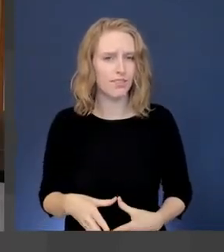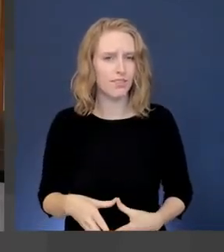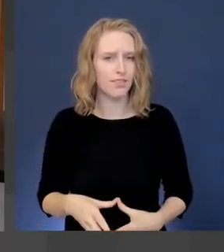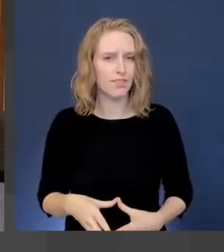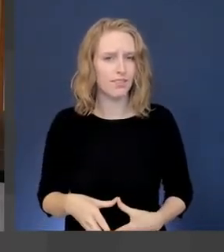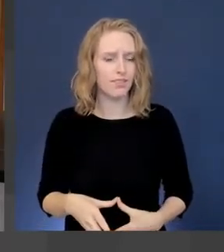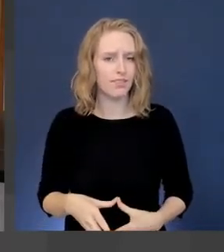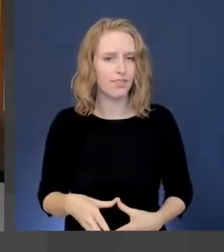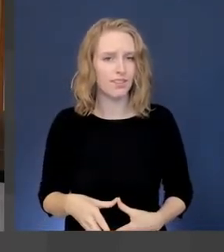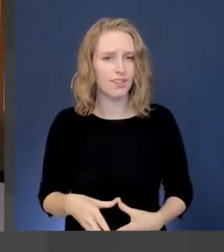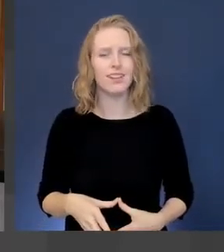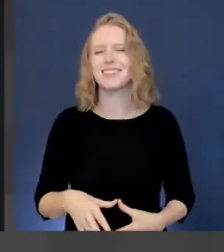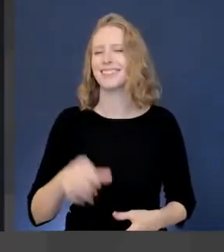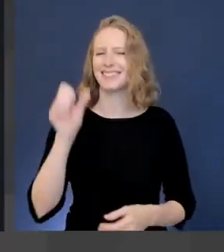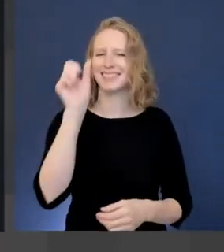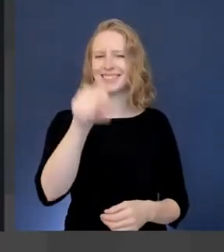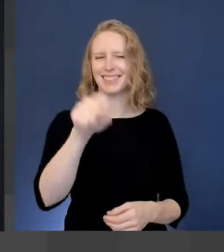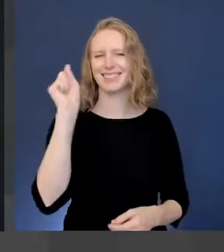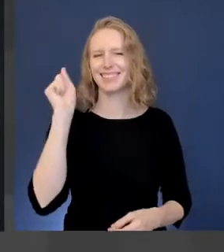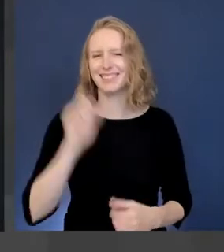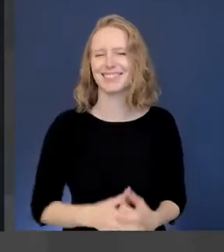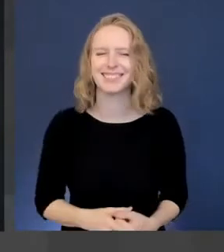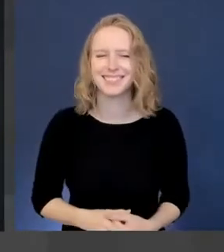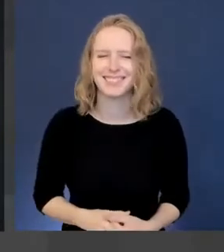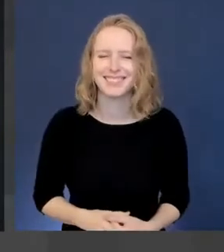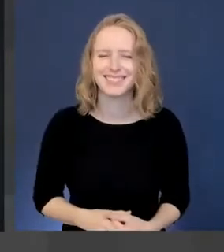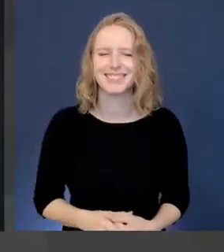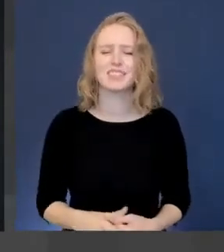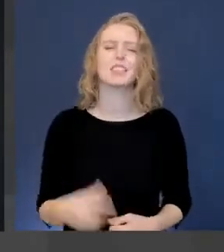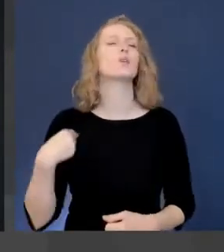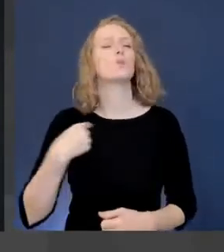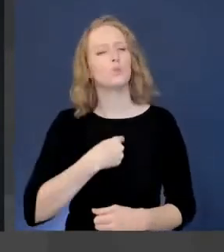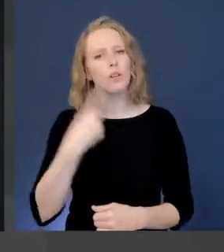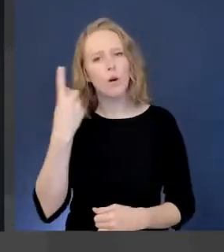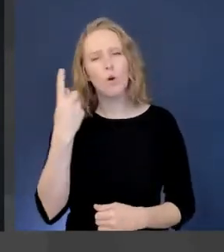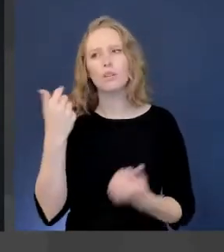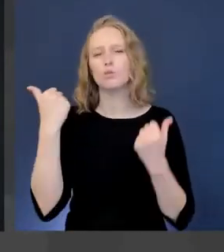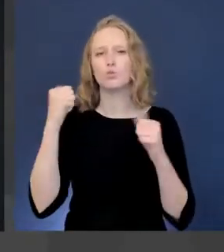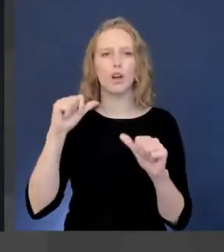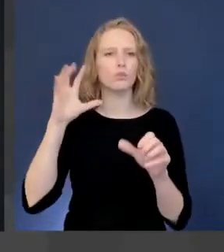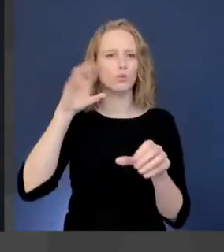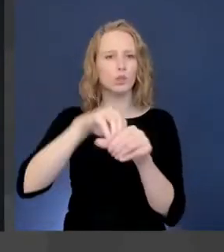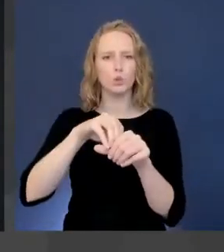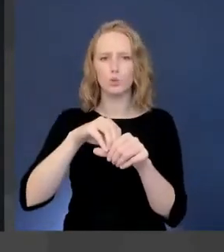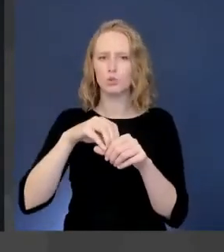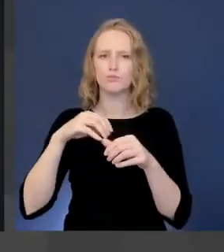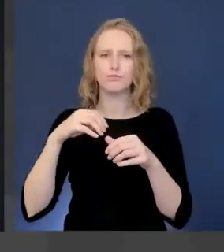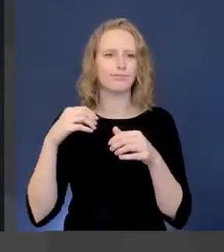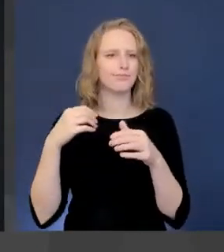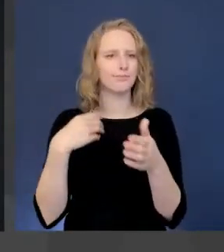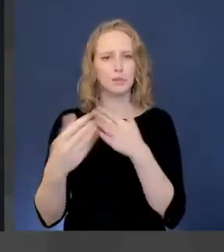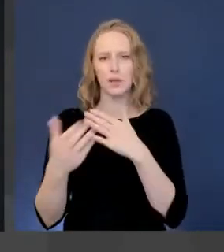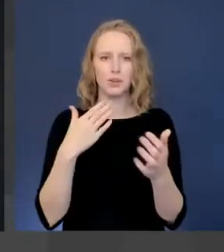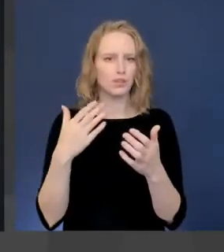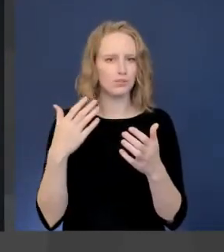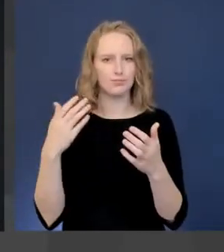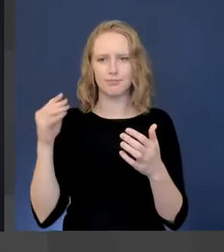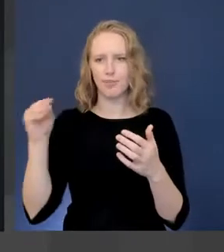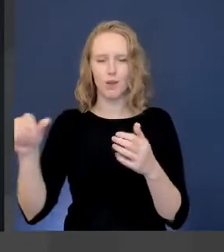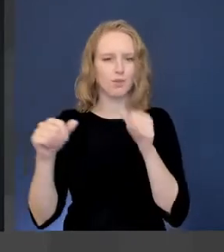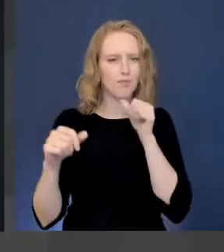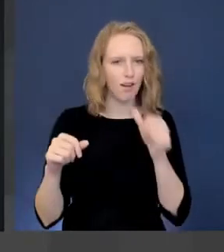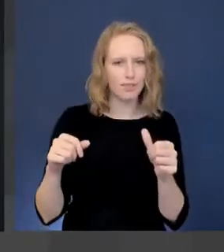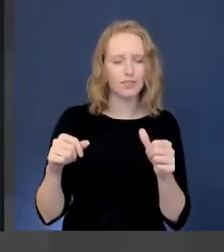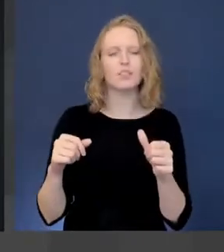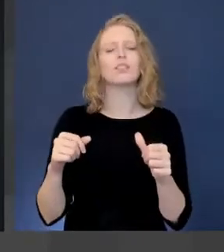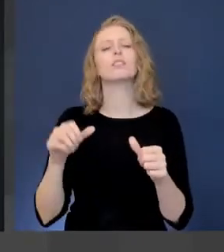The answer is yes. We always try to make sure there's content for everyone, regardless. So for seasonal adventures, there'll always be